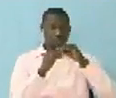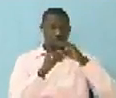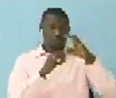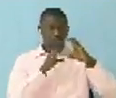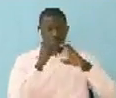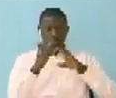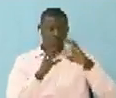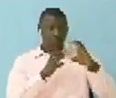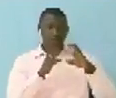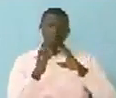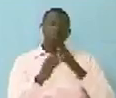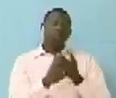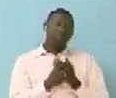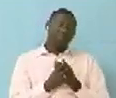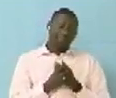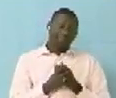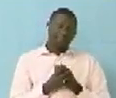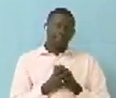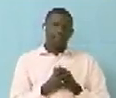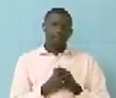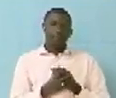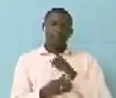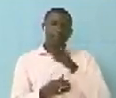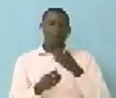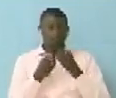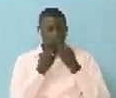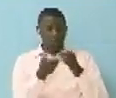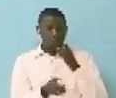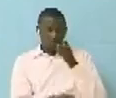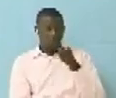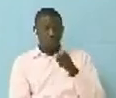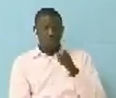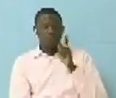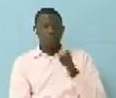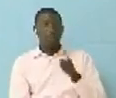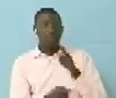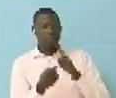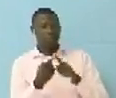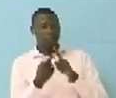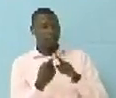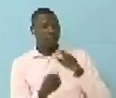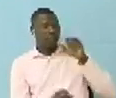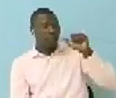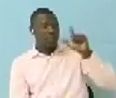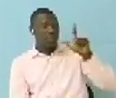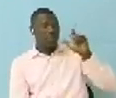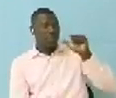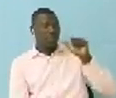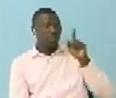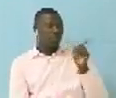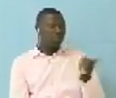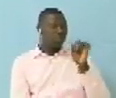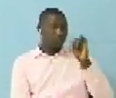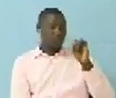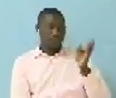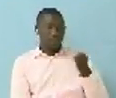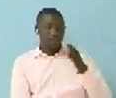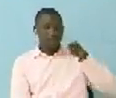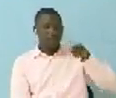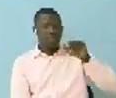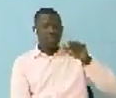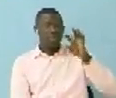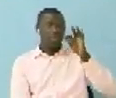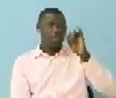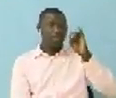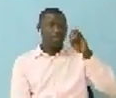I would tell you that Alaji Martin also said for their part, they